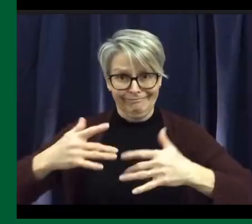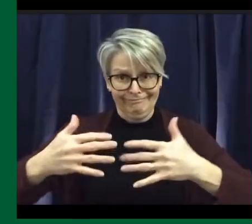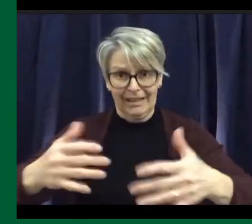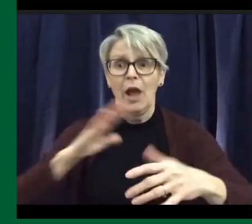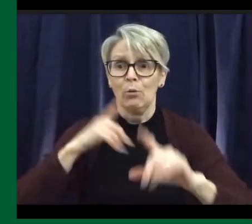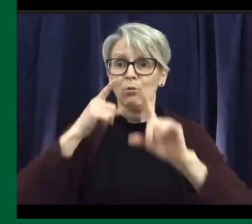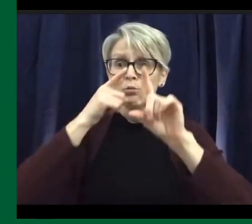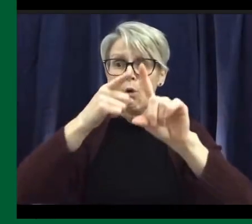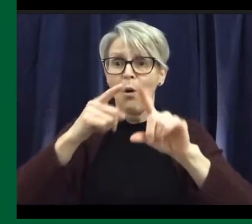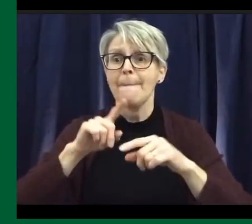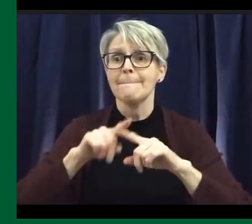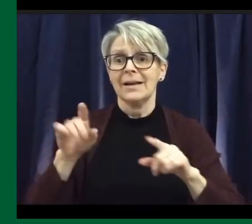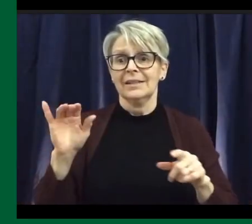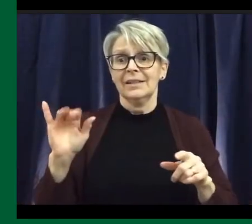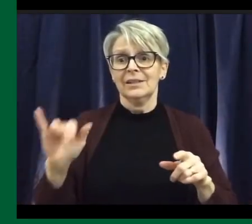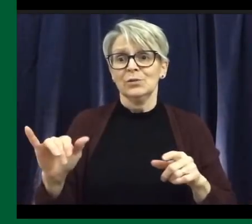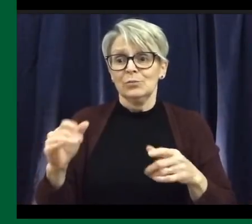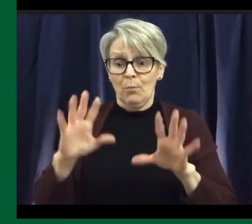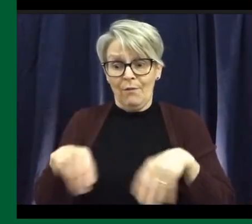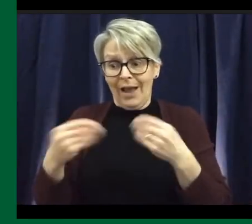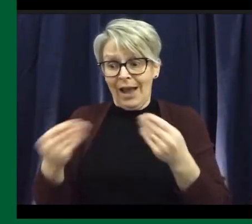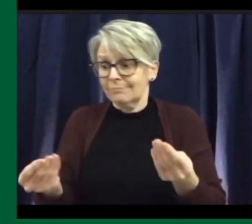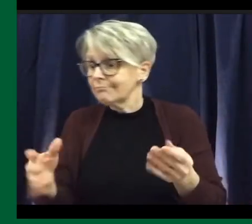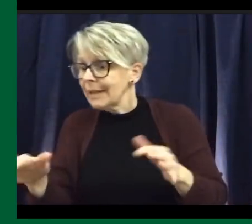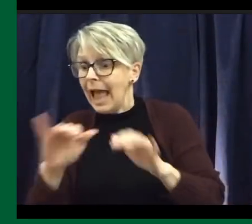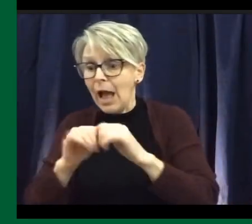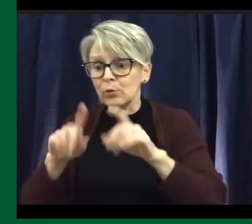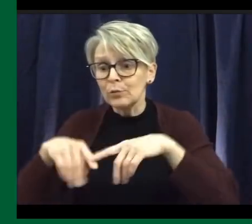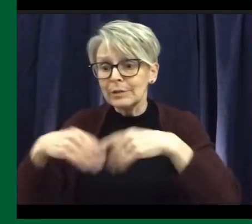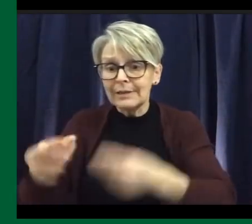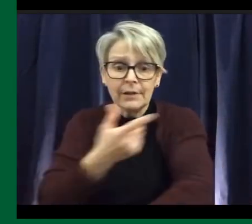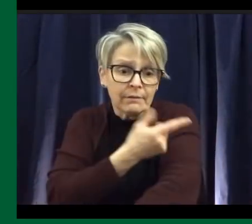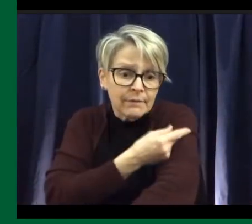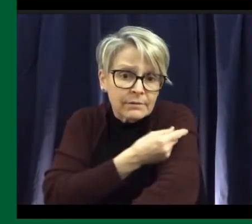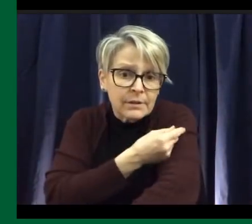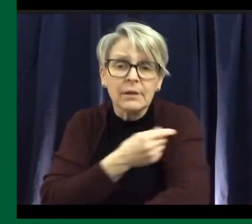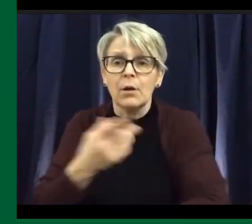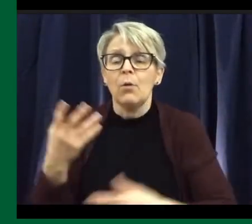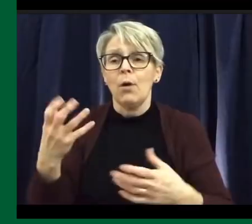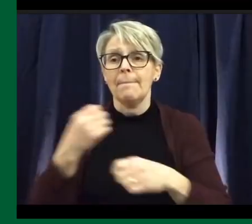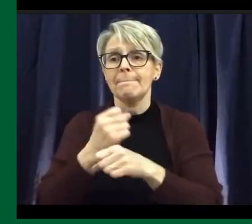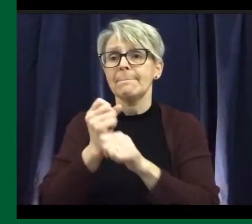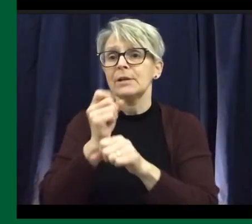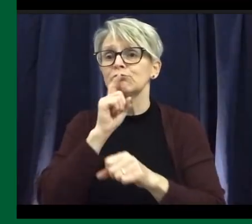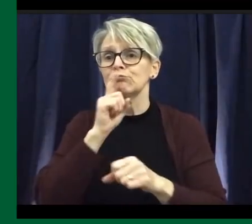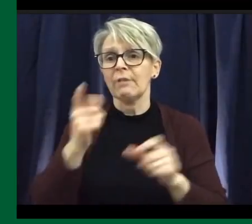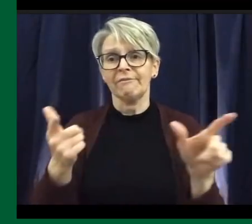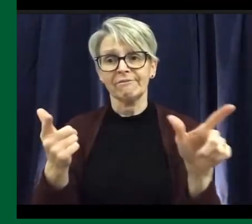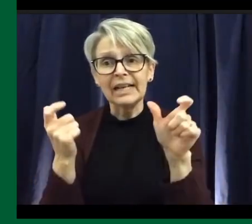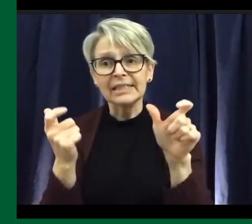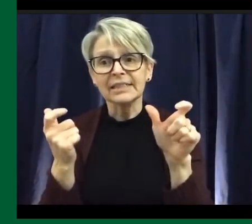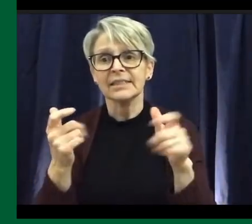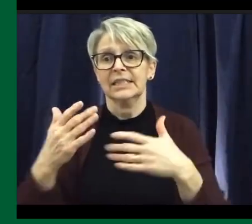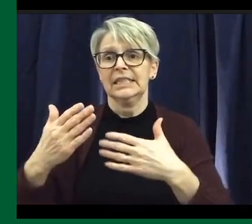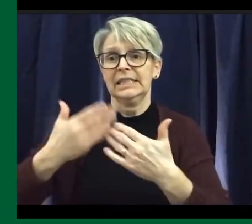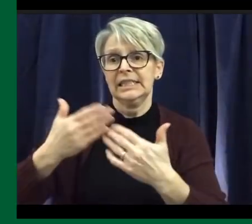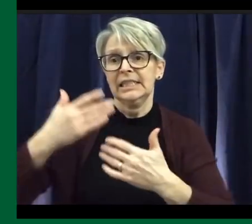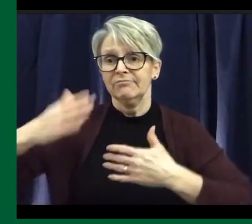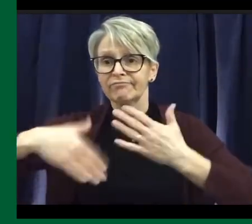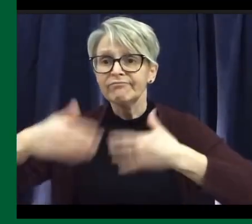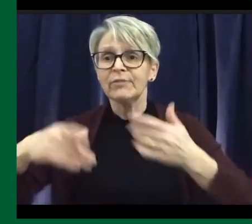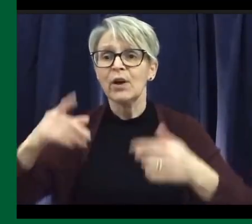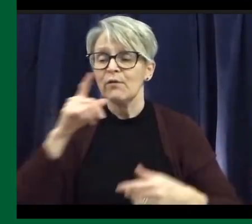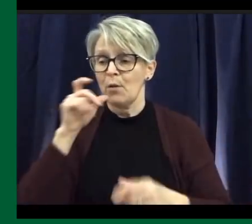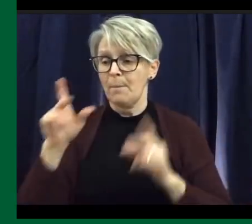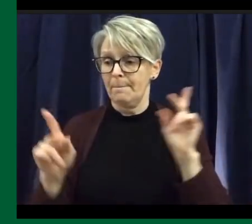terms of providing that access to individuals, we want to provide a fast and easy way for residents that are